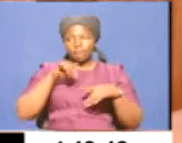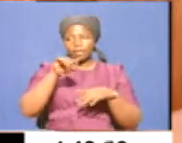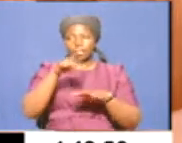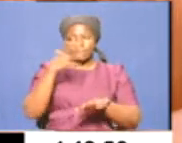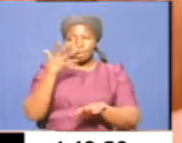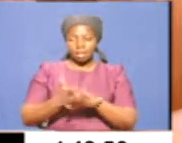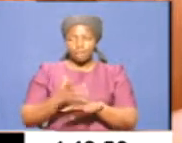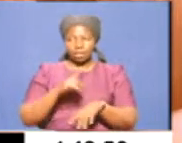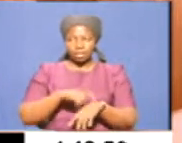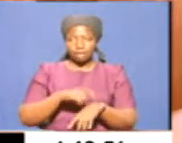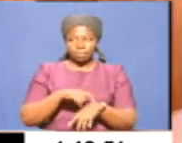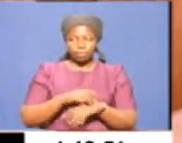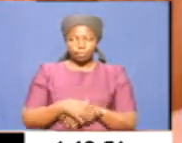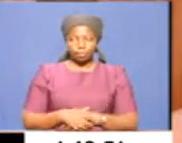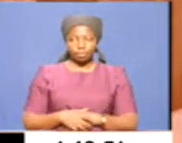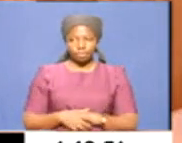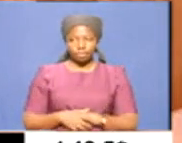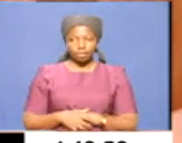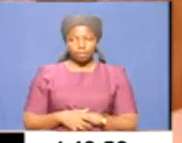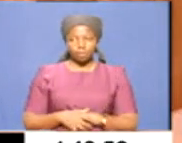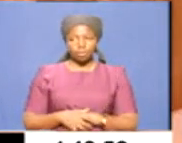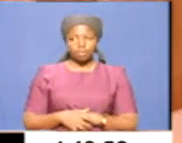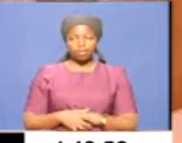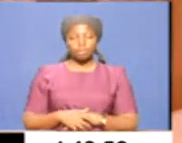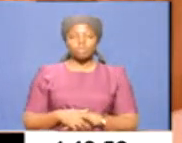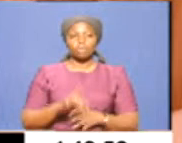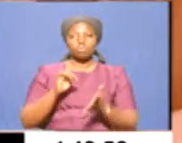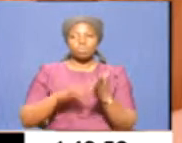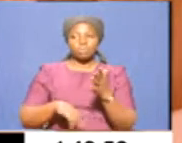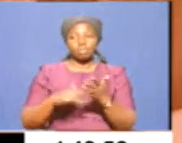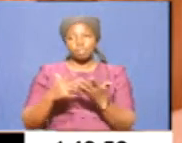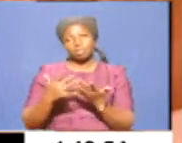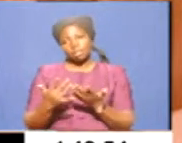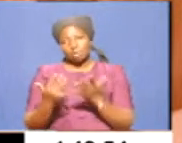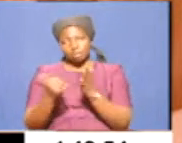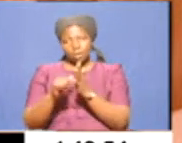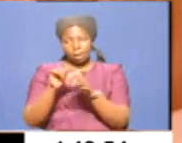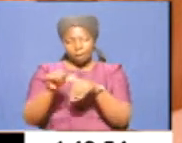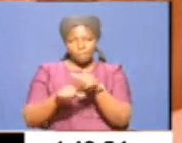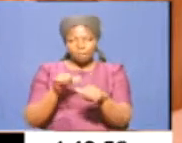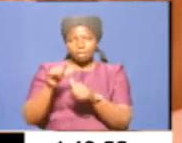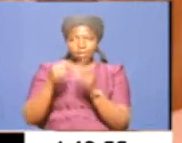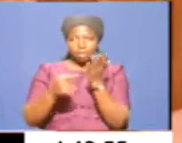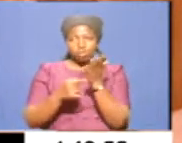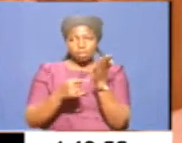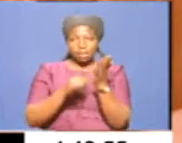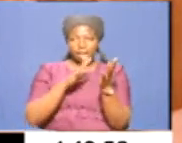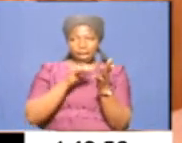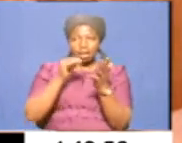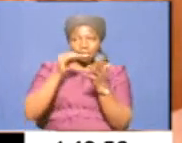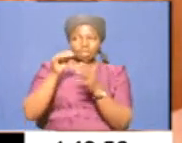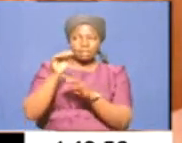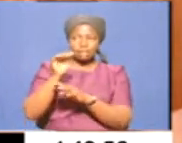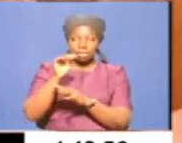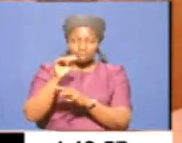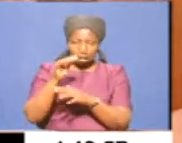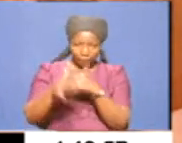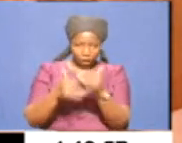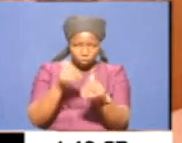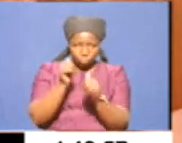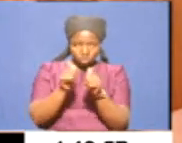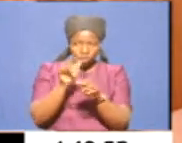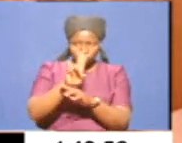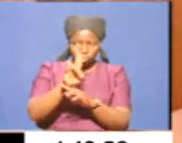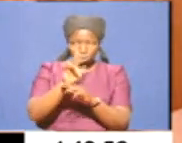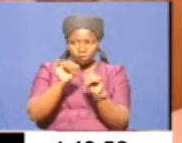What are the low-hanging fruits in as far as technology and input can we adopt to ensure that we remain